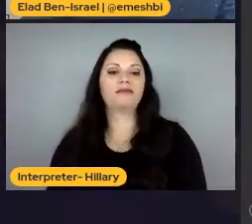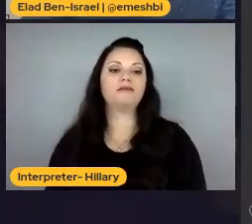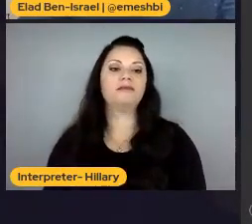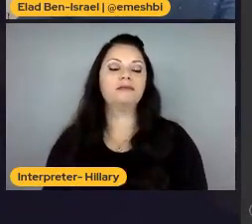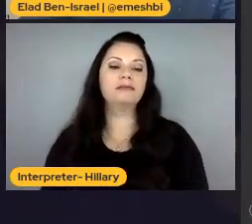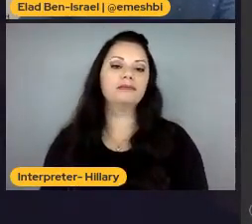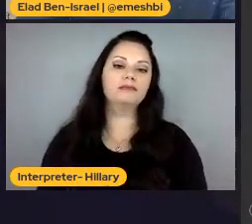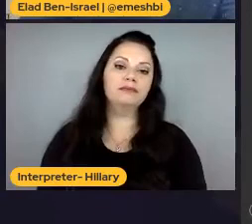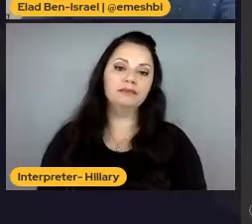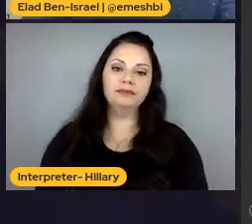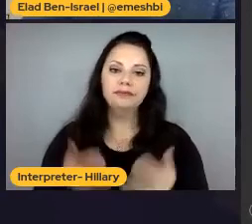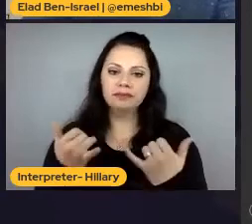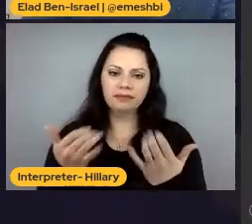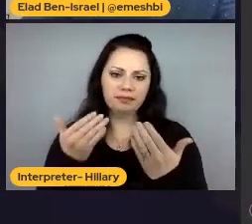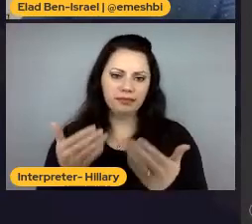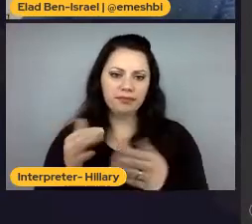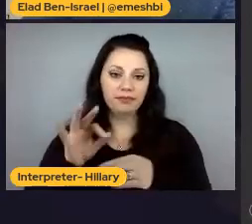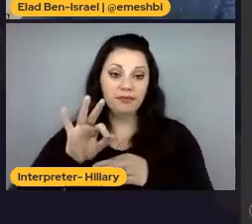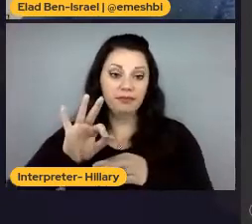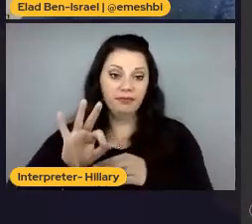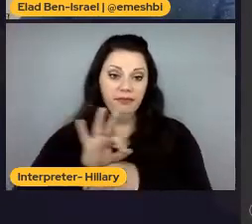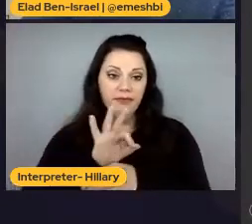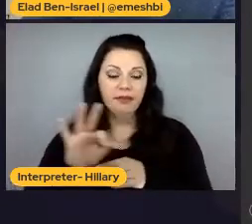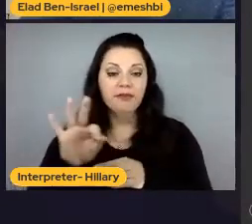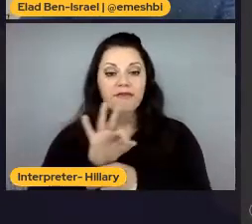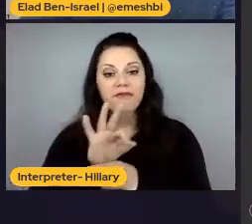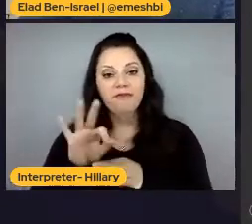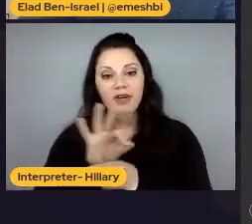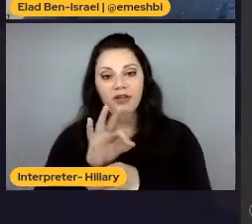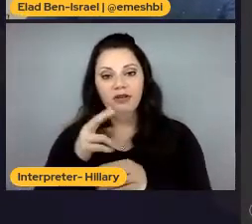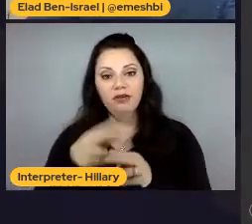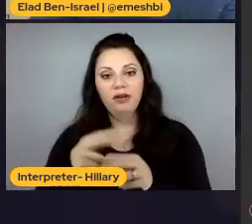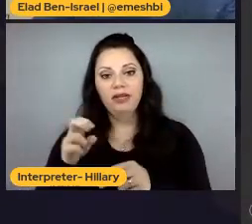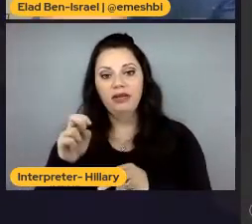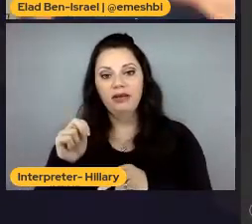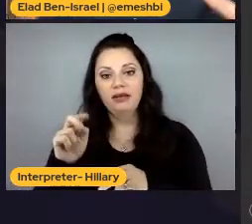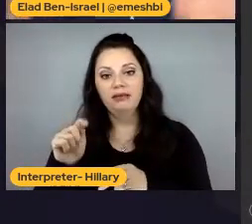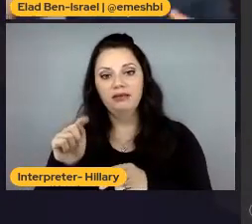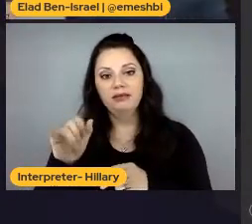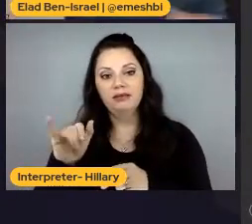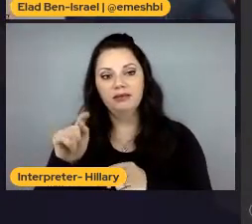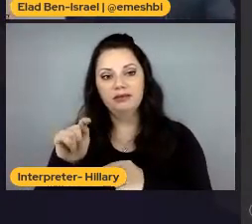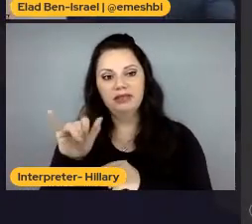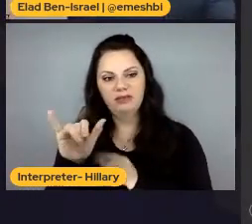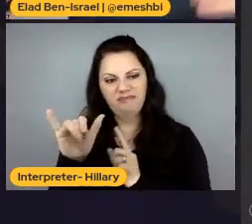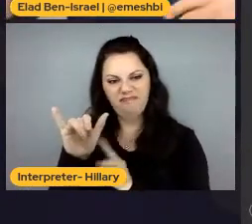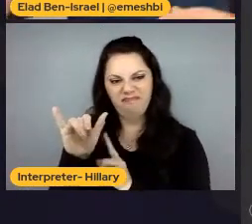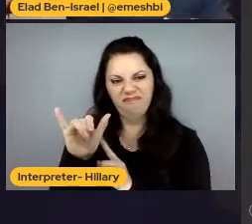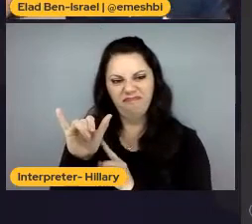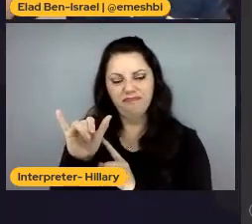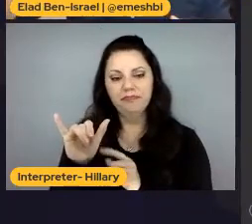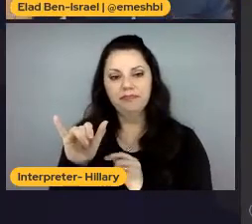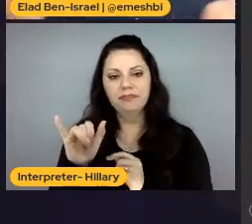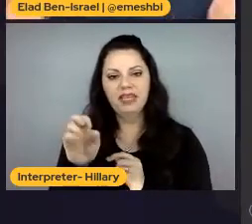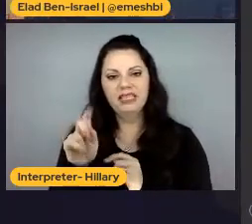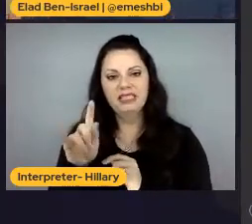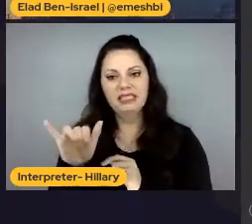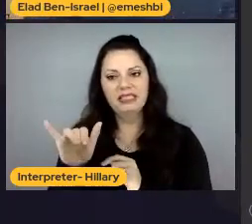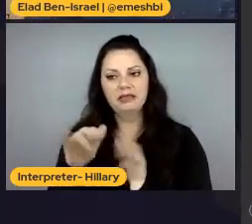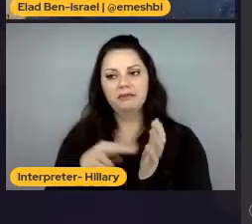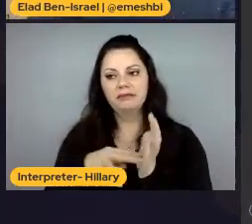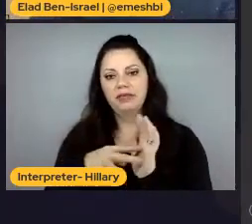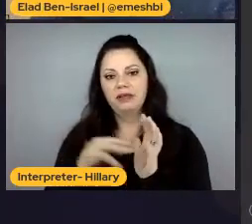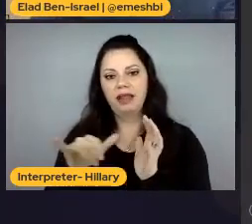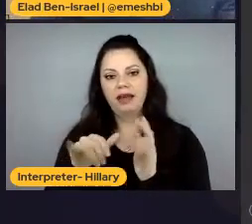let's create a function that's called entity. And an entity is in our data model. An entity would have like